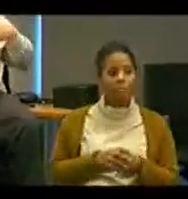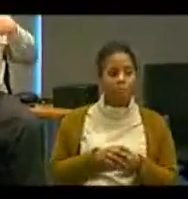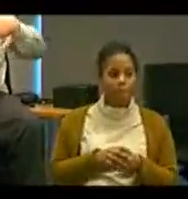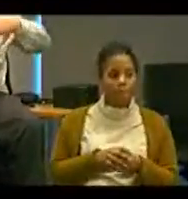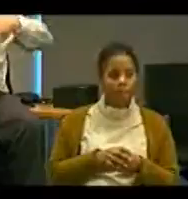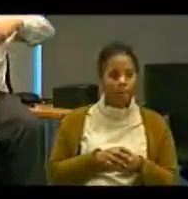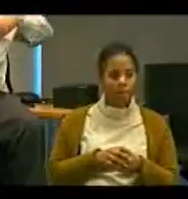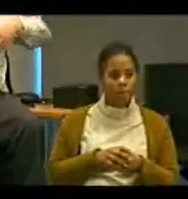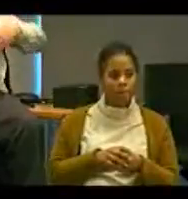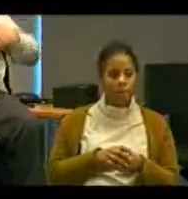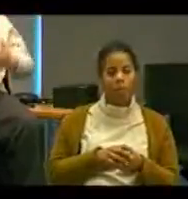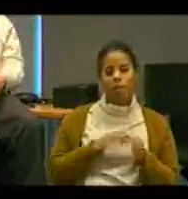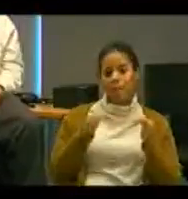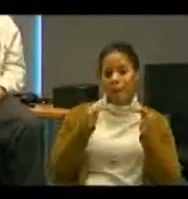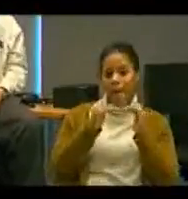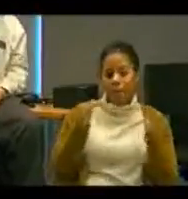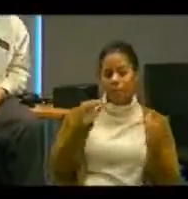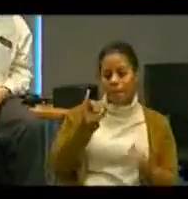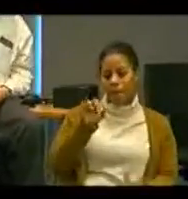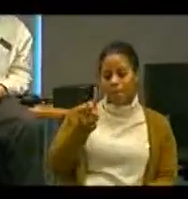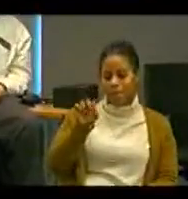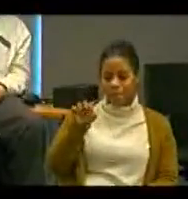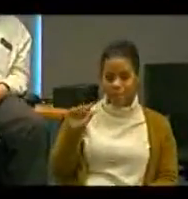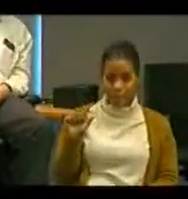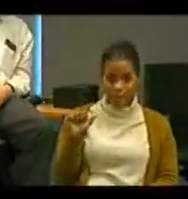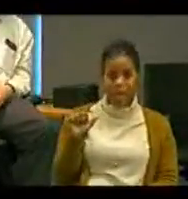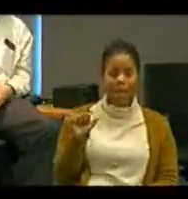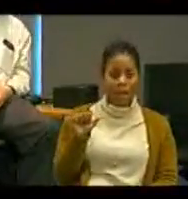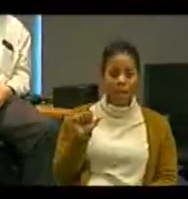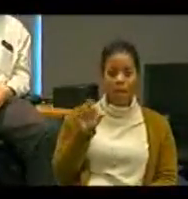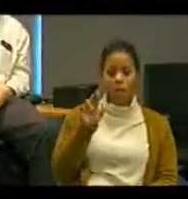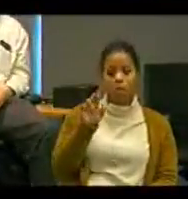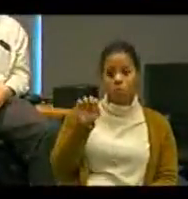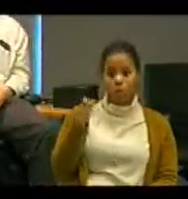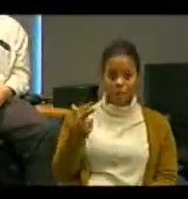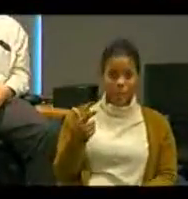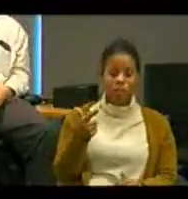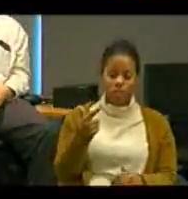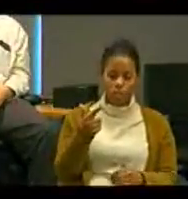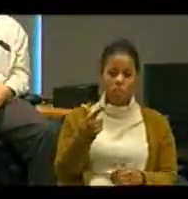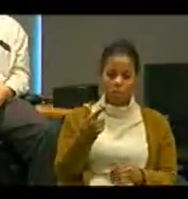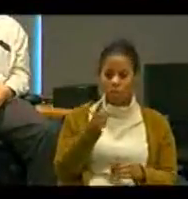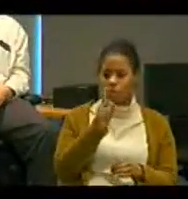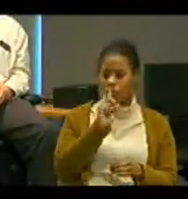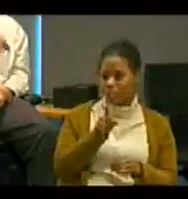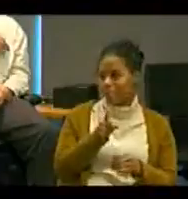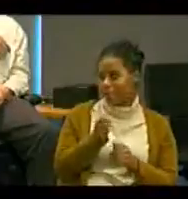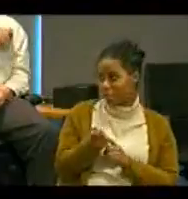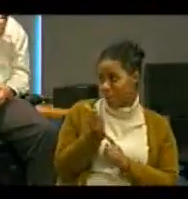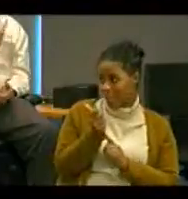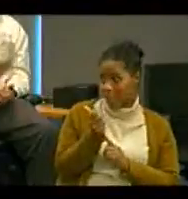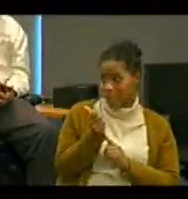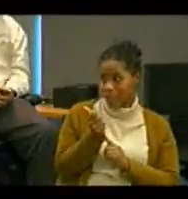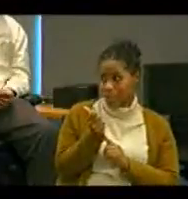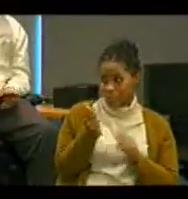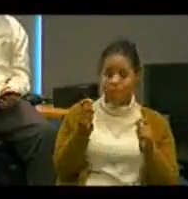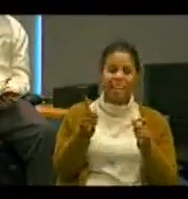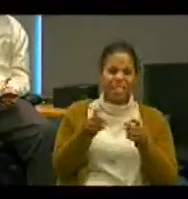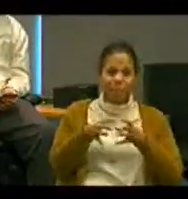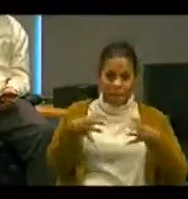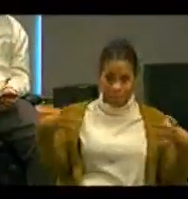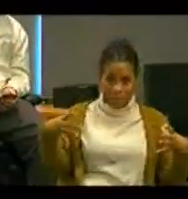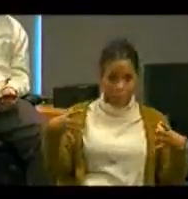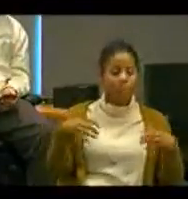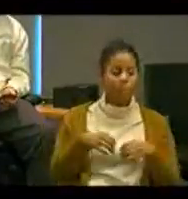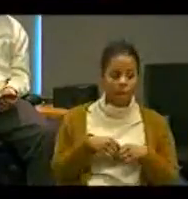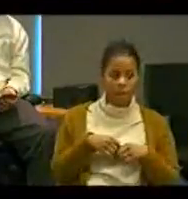The equity and IDEA regulations expanded that. There's no accounting for differences in clinical need in those regulations. Schools